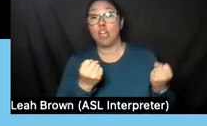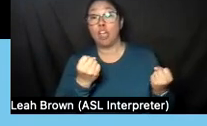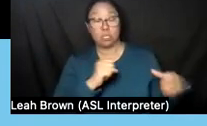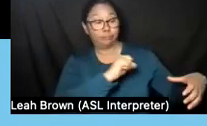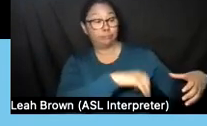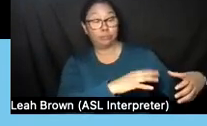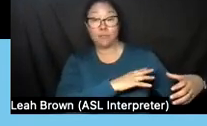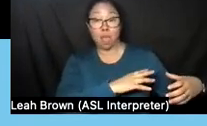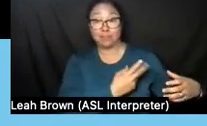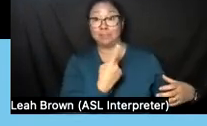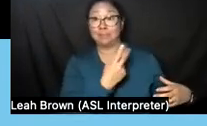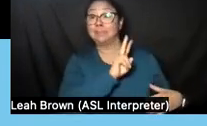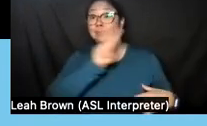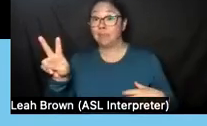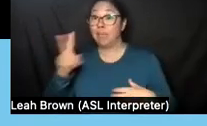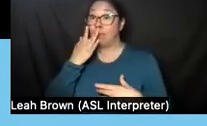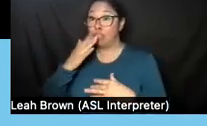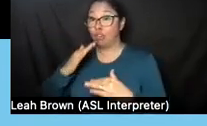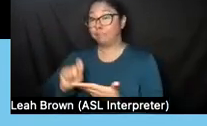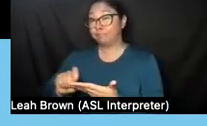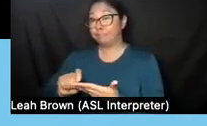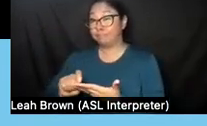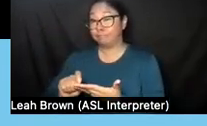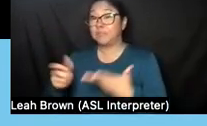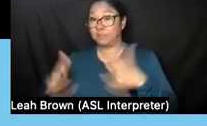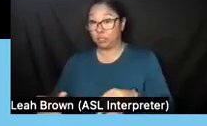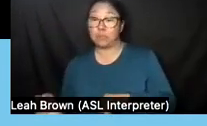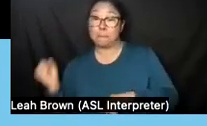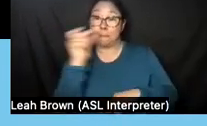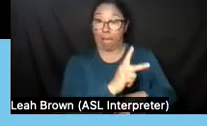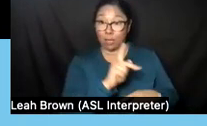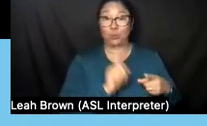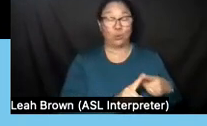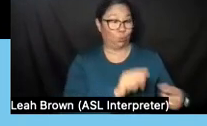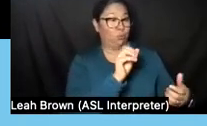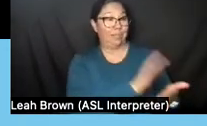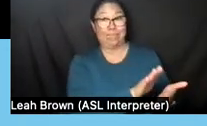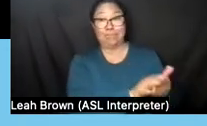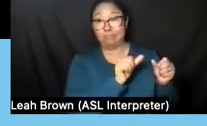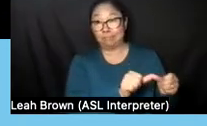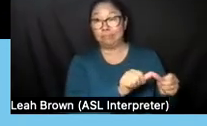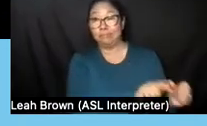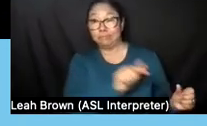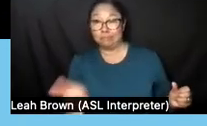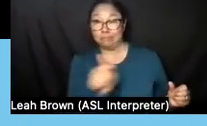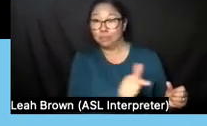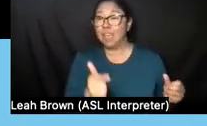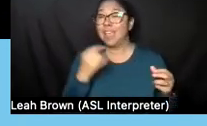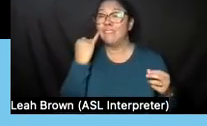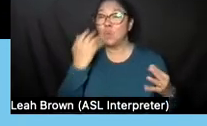see what the next step is to cleaning our room. So if you need to chunk it down to be more achievable, that's great. Because we want them to be able to have those